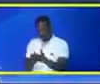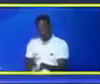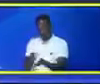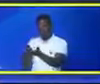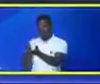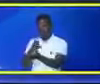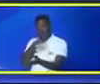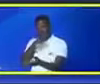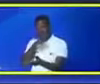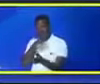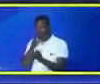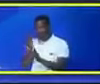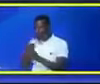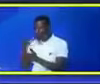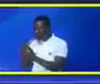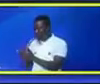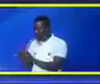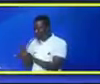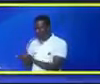their request?